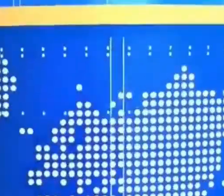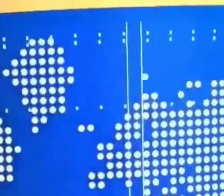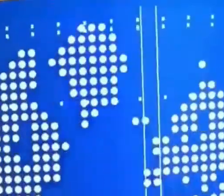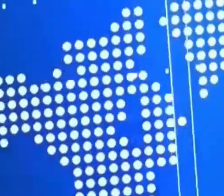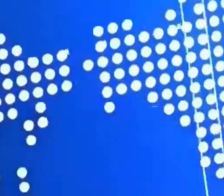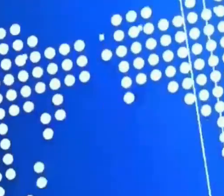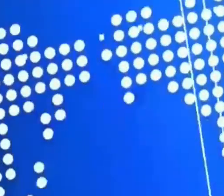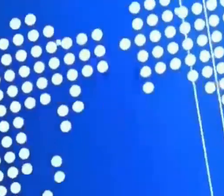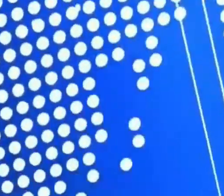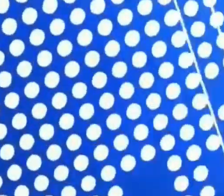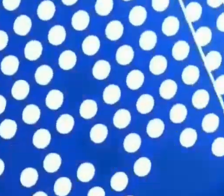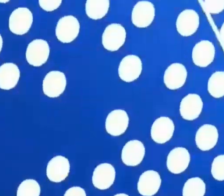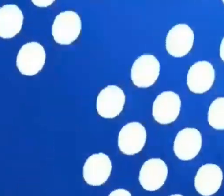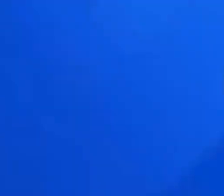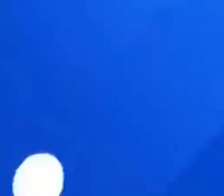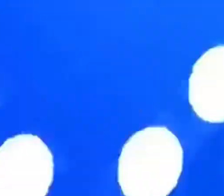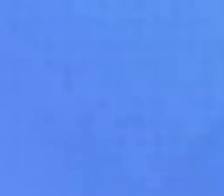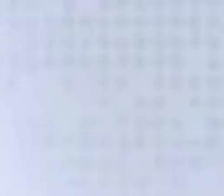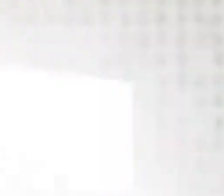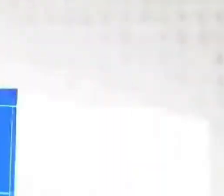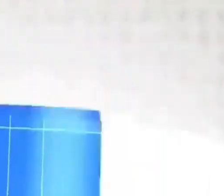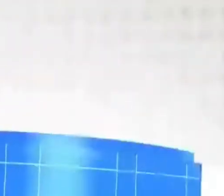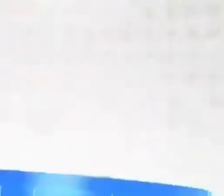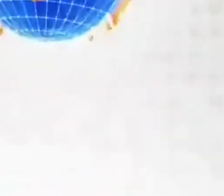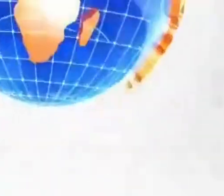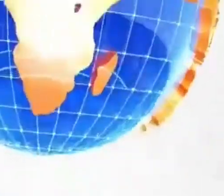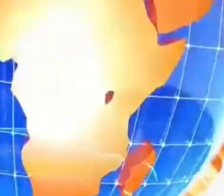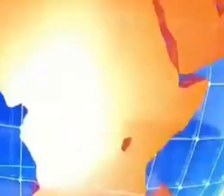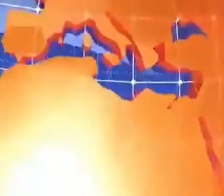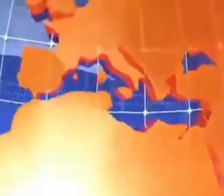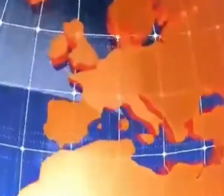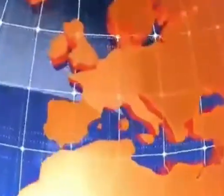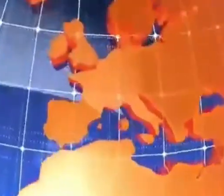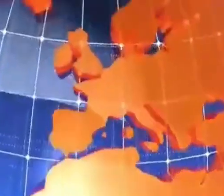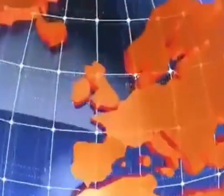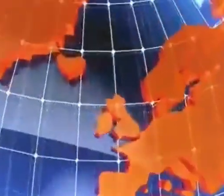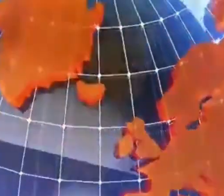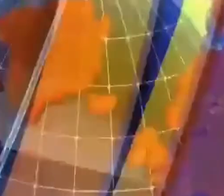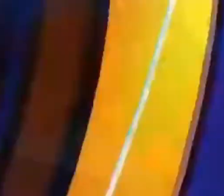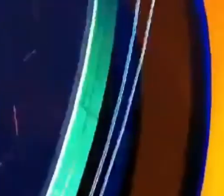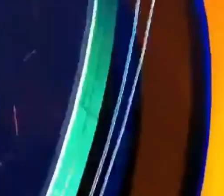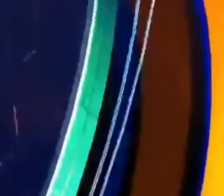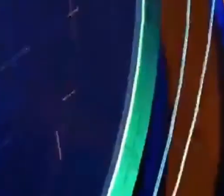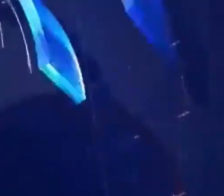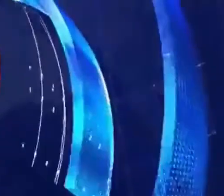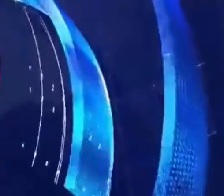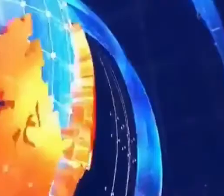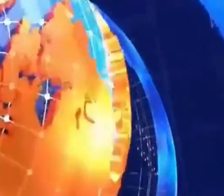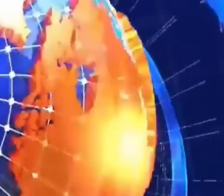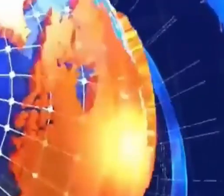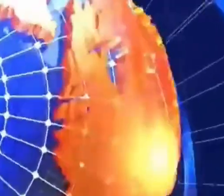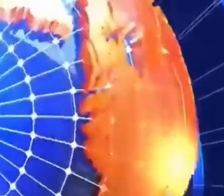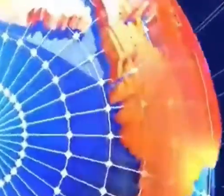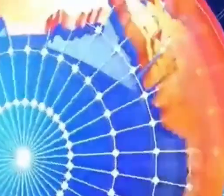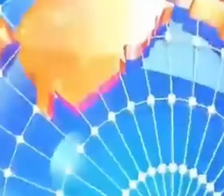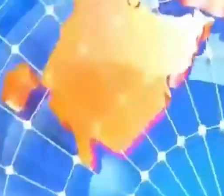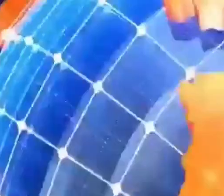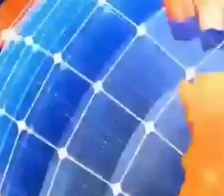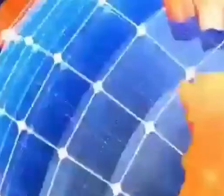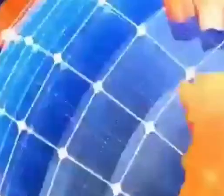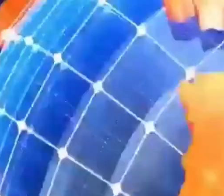that might actually get in the way of people taking advantage of testing, even in circumstances where that testing is